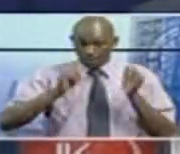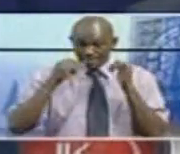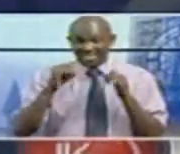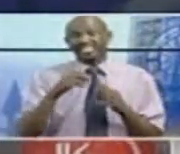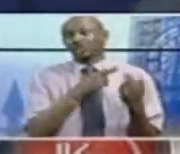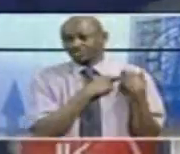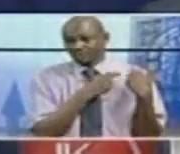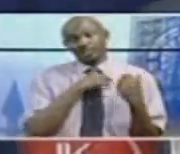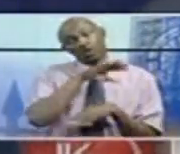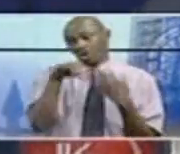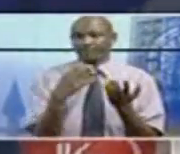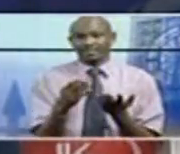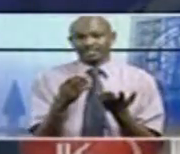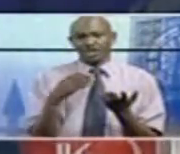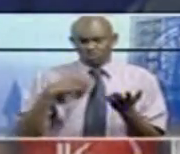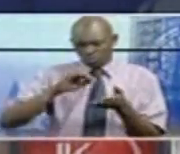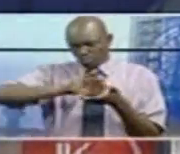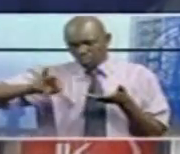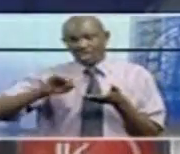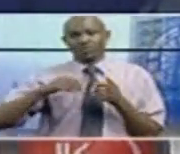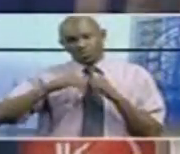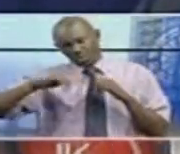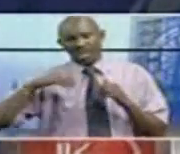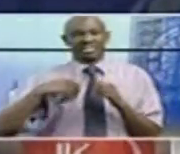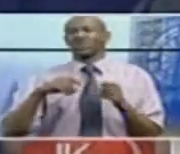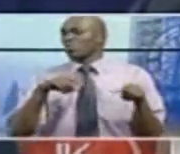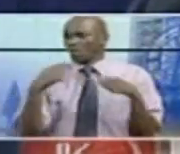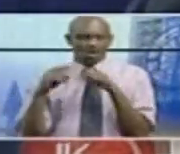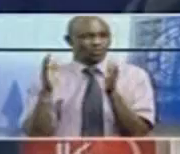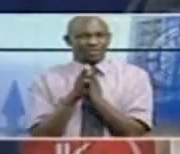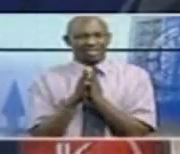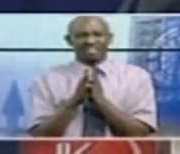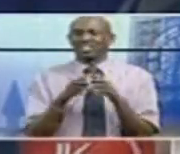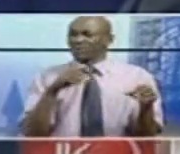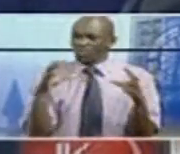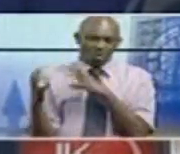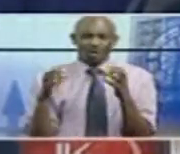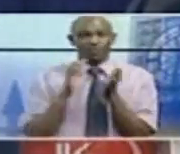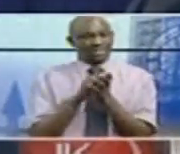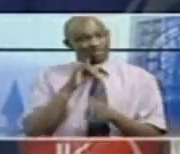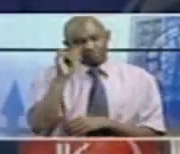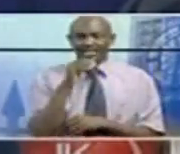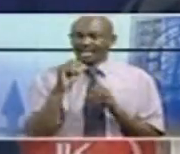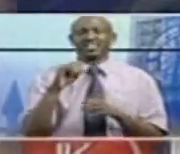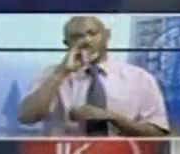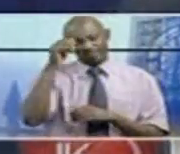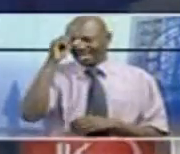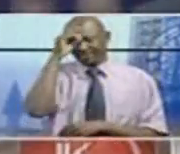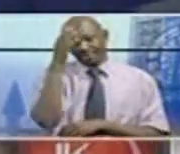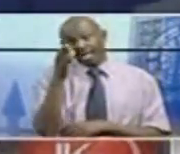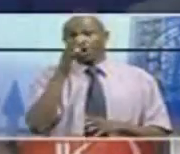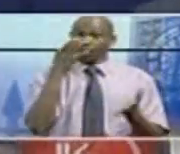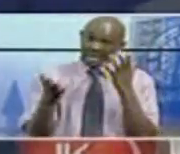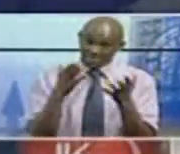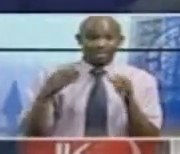us. So don't exclude us. We have no qualms. Jubilee is the government, and whether they